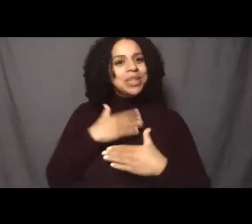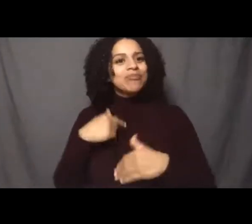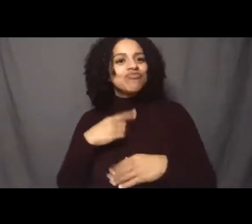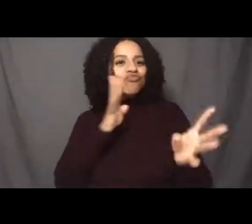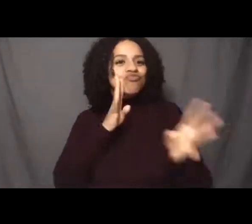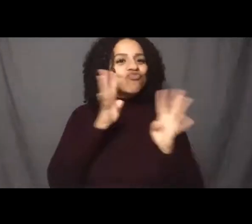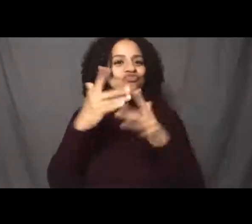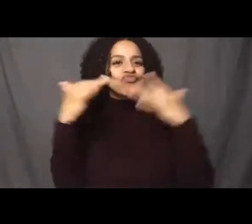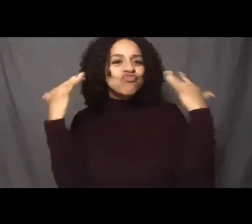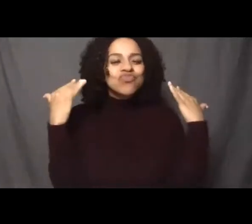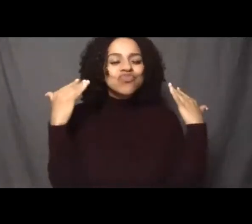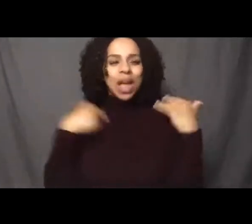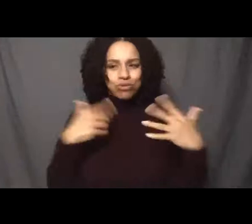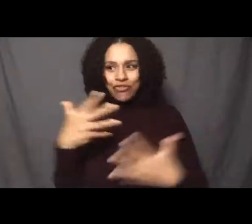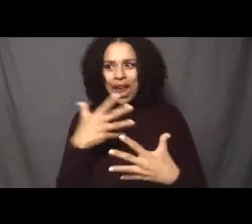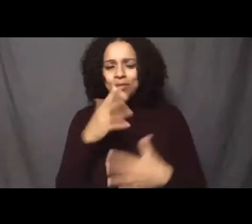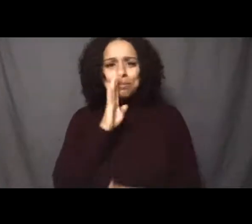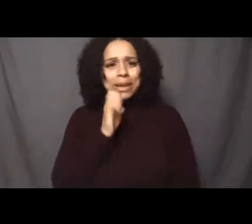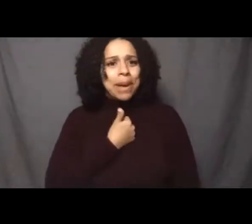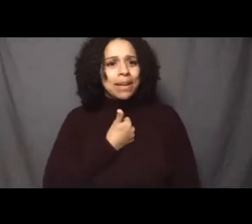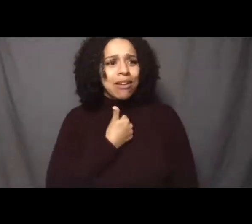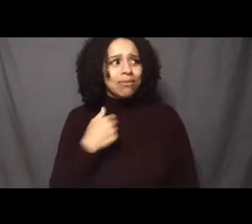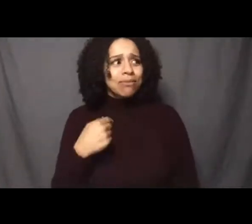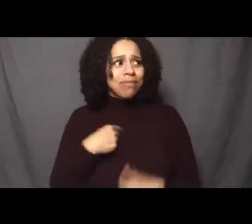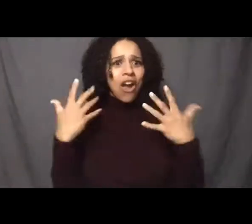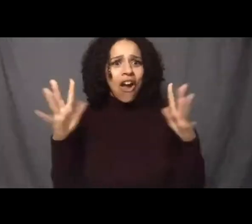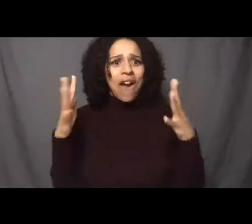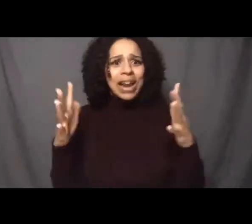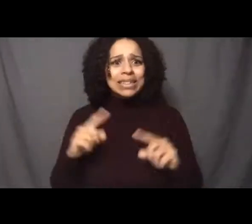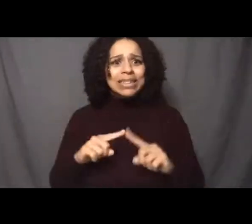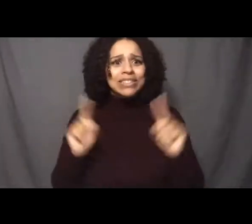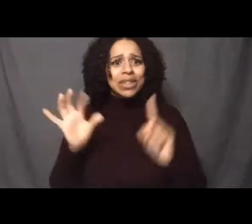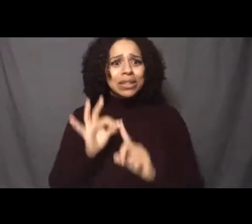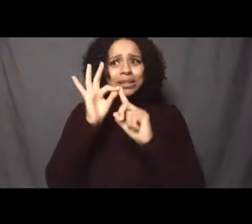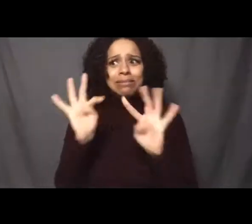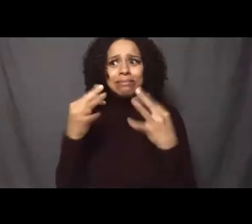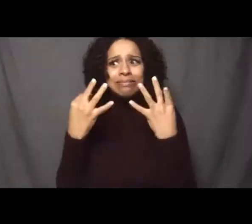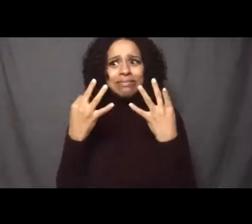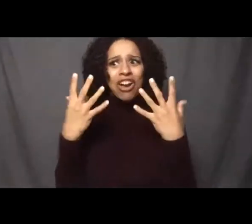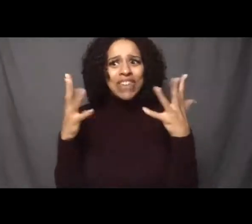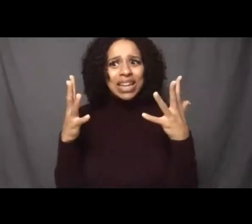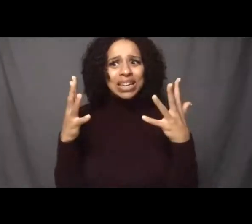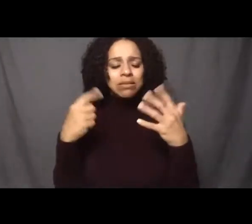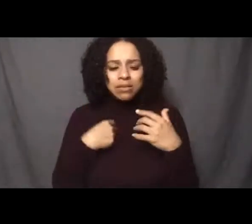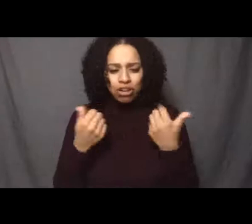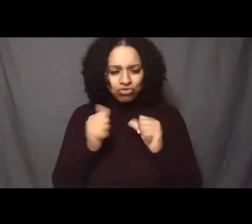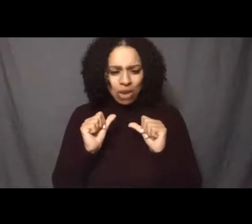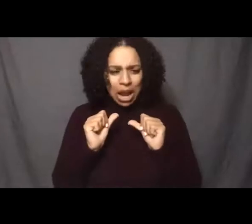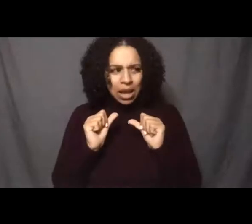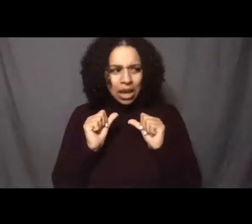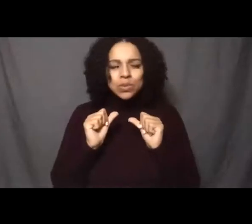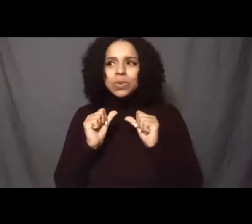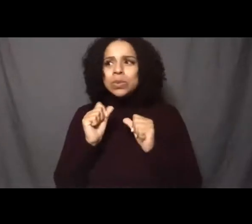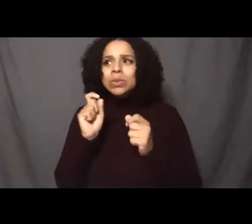myself because I was already so different. I just wanted to fit in. So I changed my hair. I started to walk in a way that made me look small